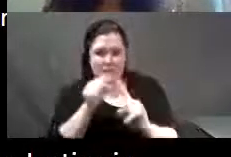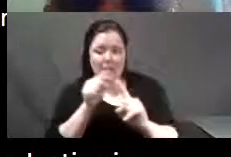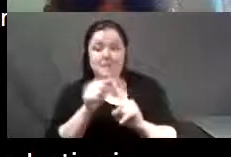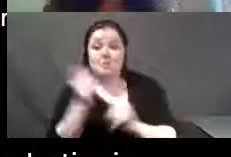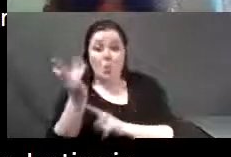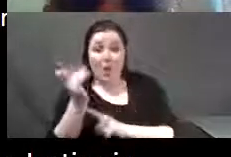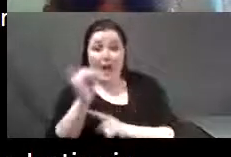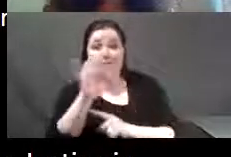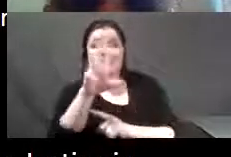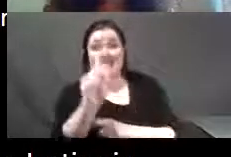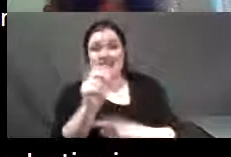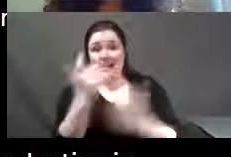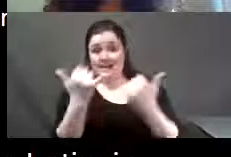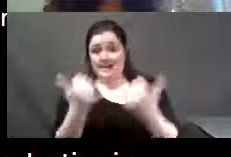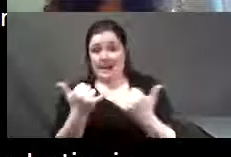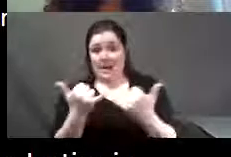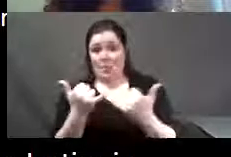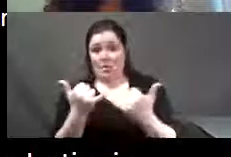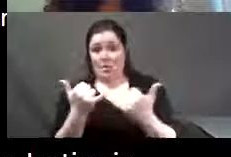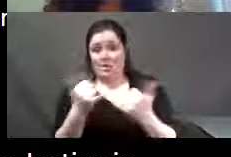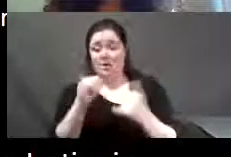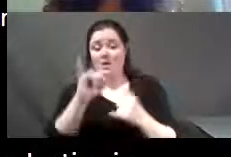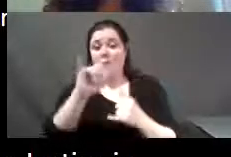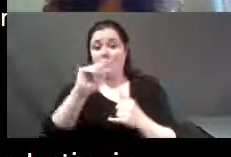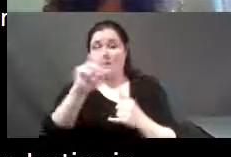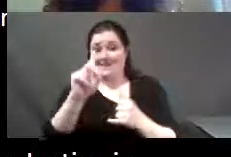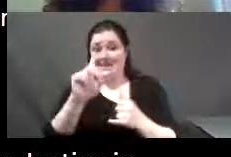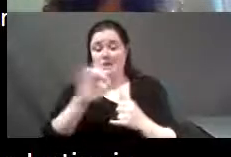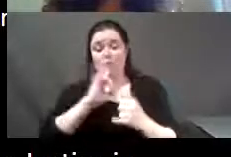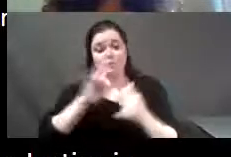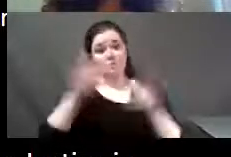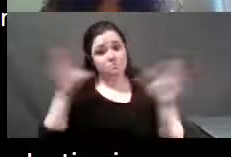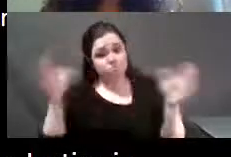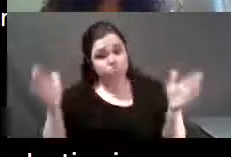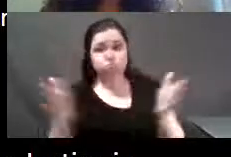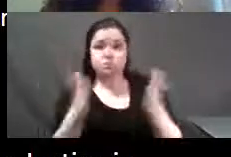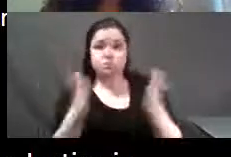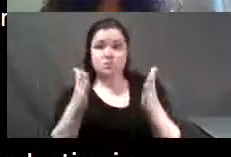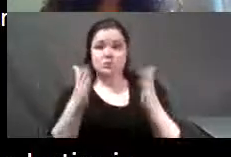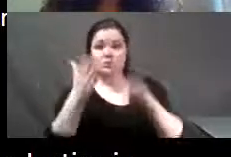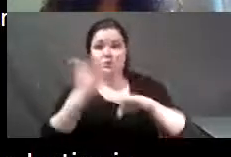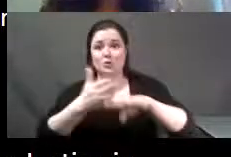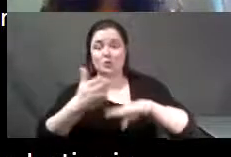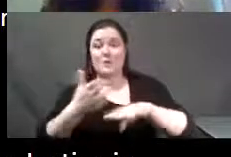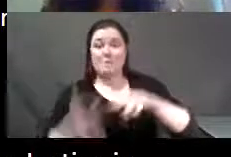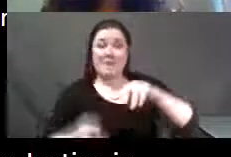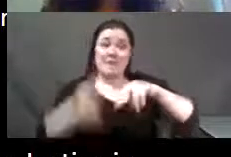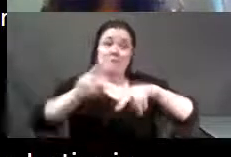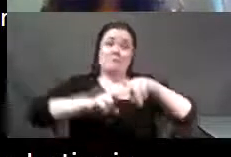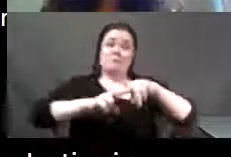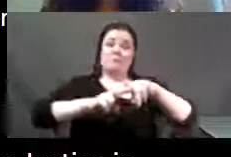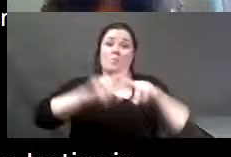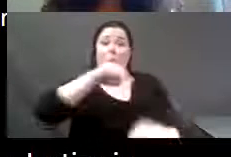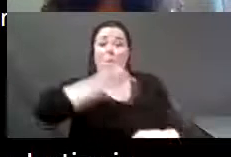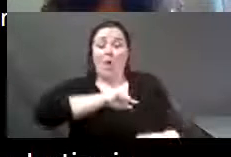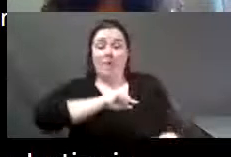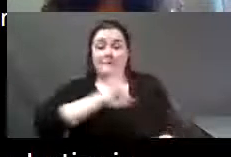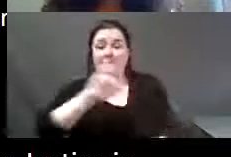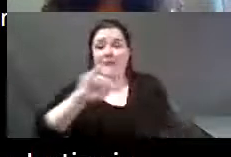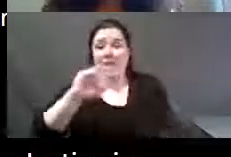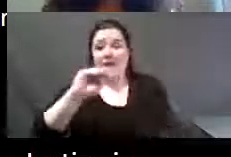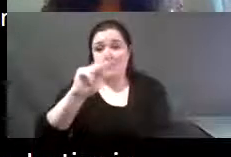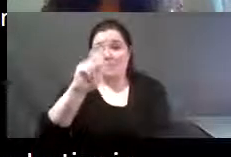now, there is a push to enhance qualified immunity, and it